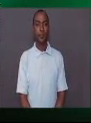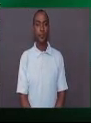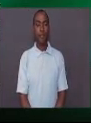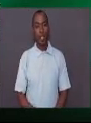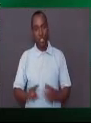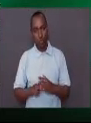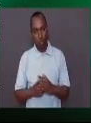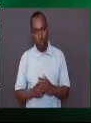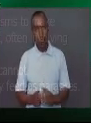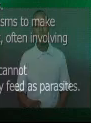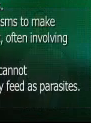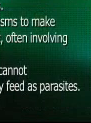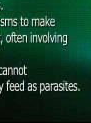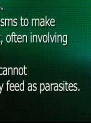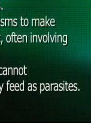Begin.